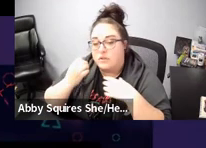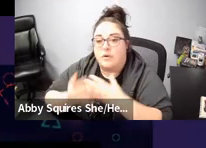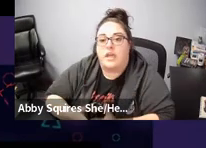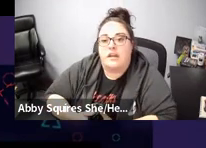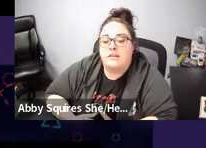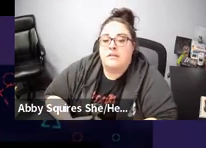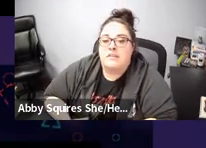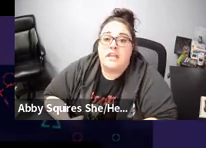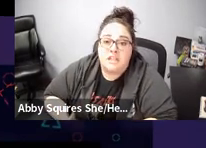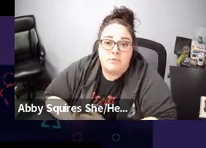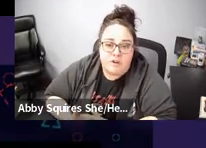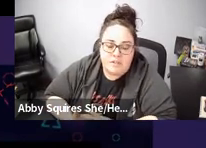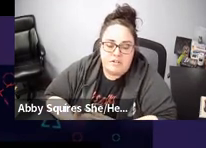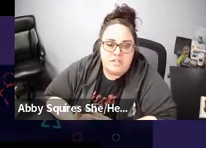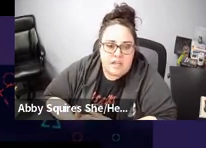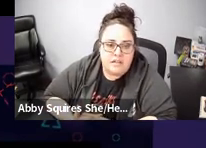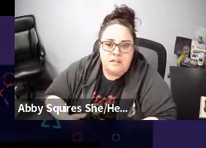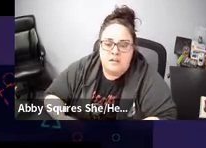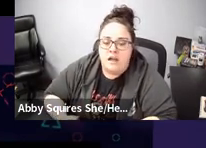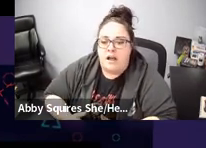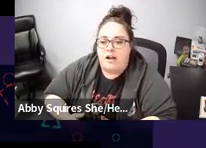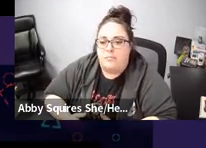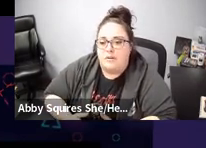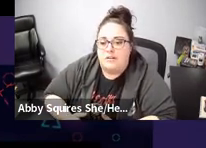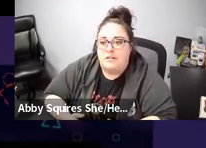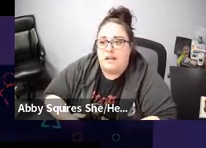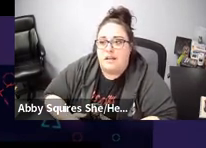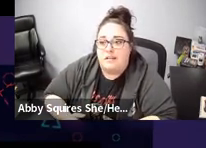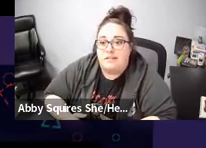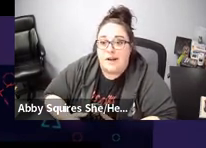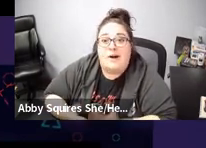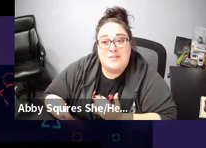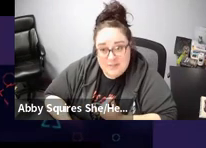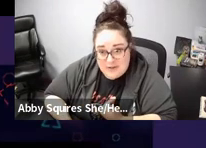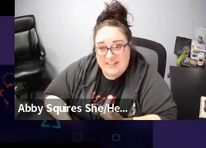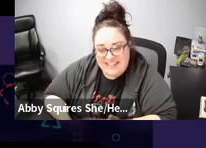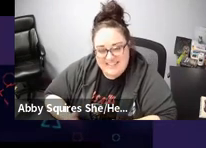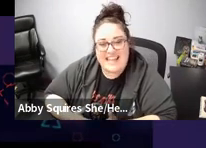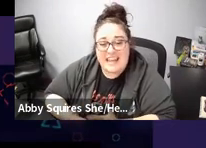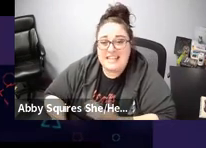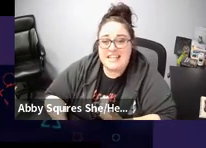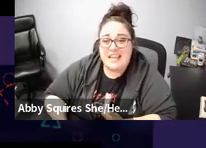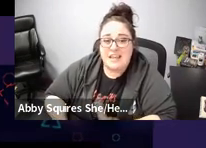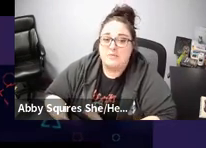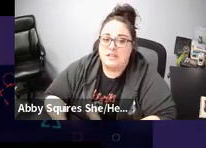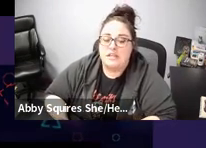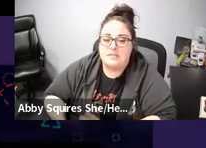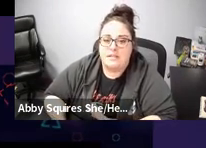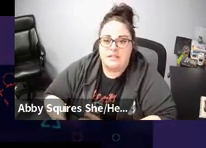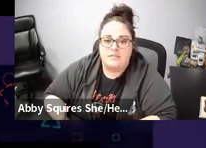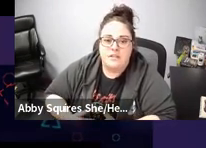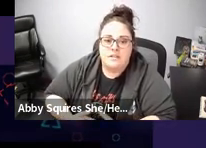you locate the AT program in your state. And also, like you said, AT can get